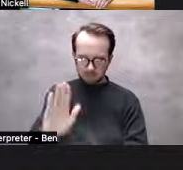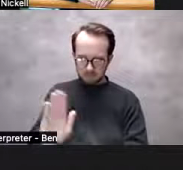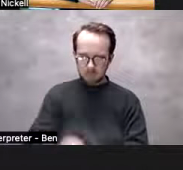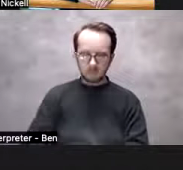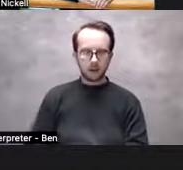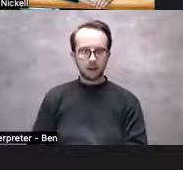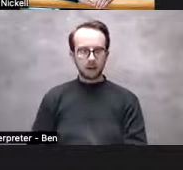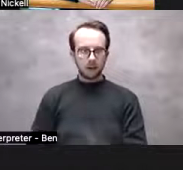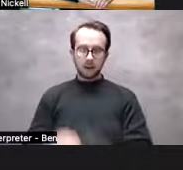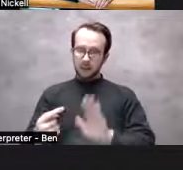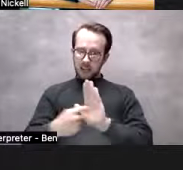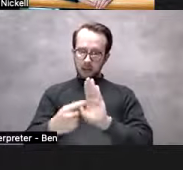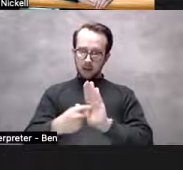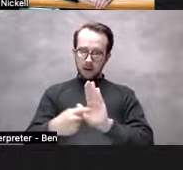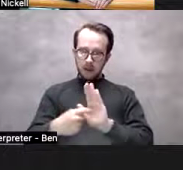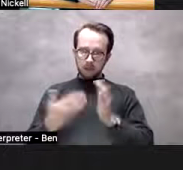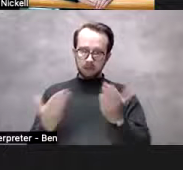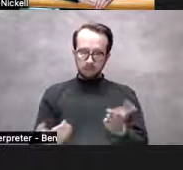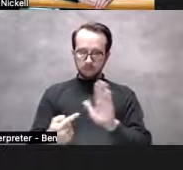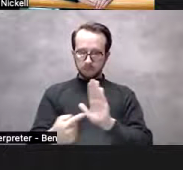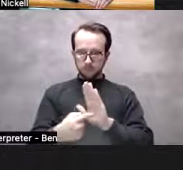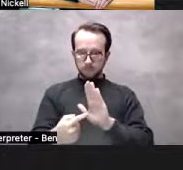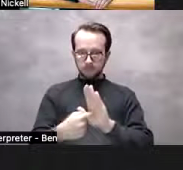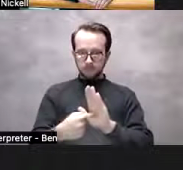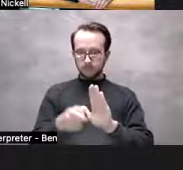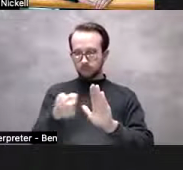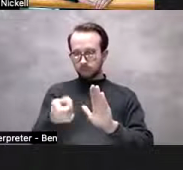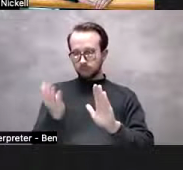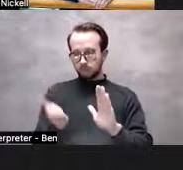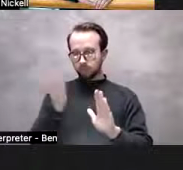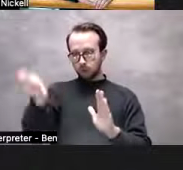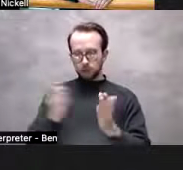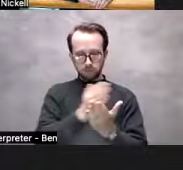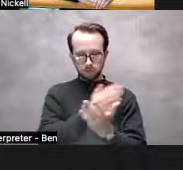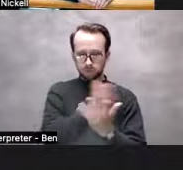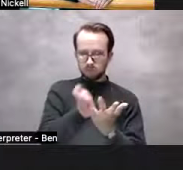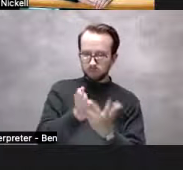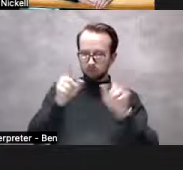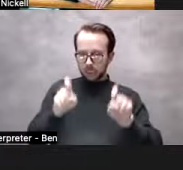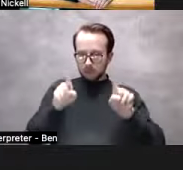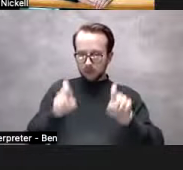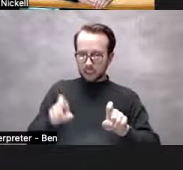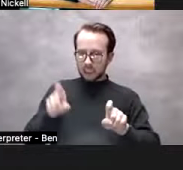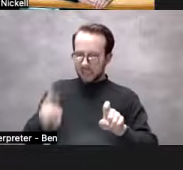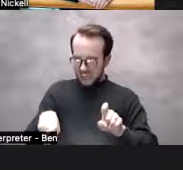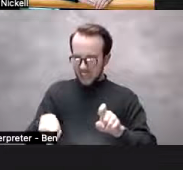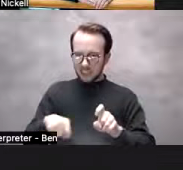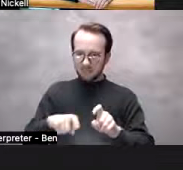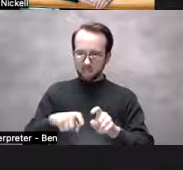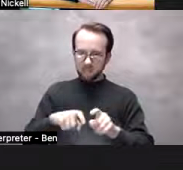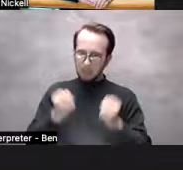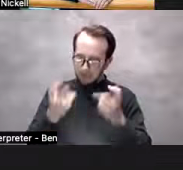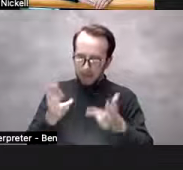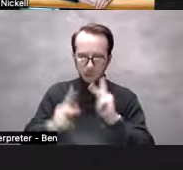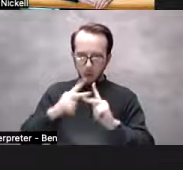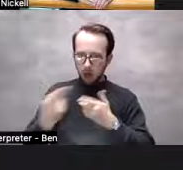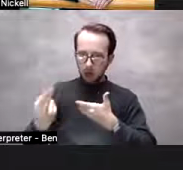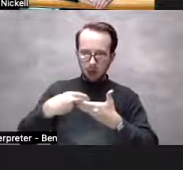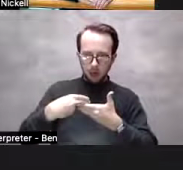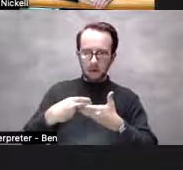If, for example, you propose a series of experiments and you need a certain number of people to carry out those experiments, and it's going to